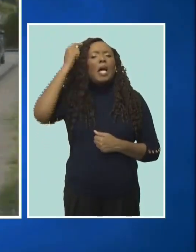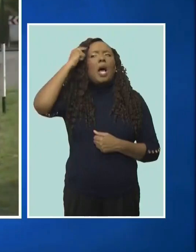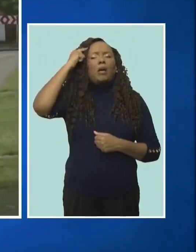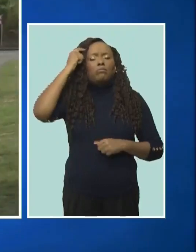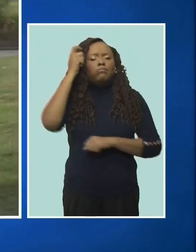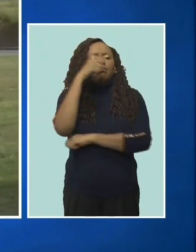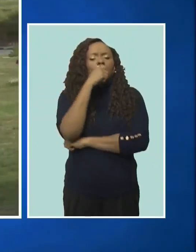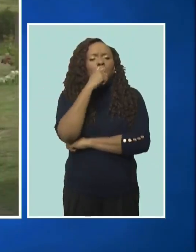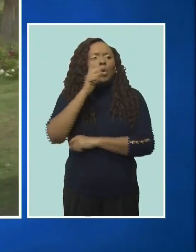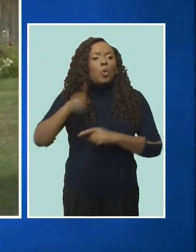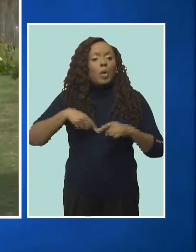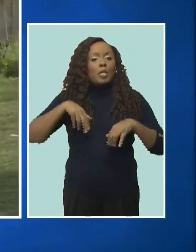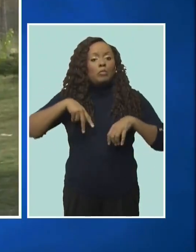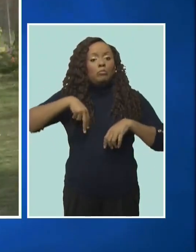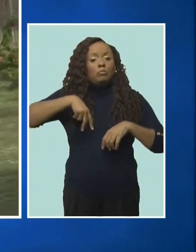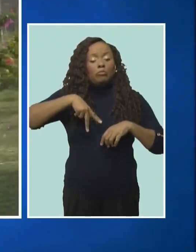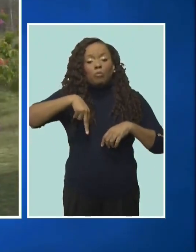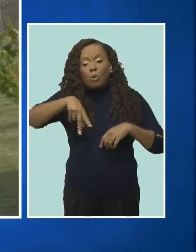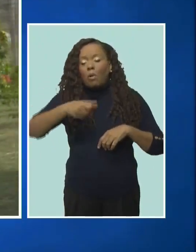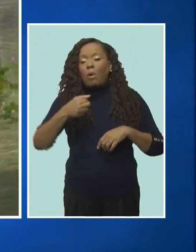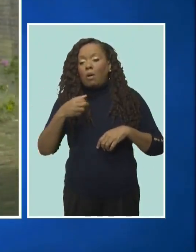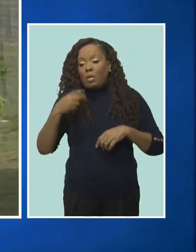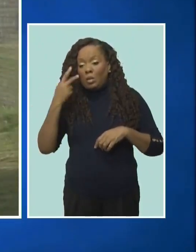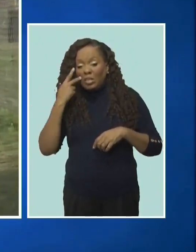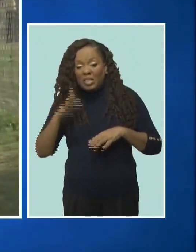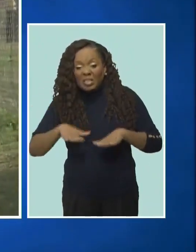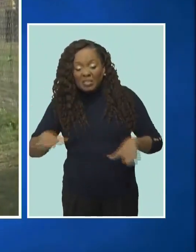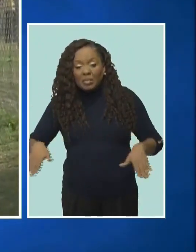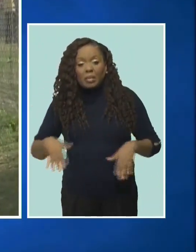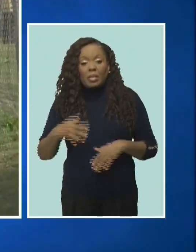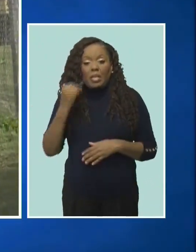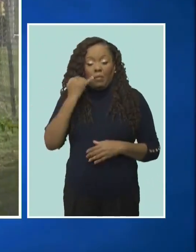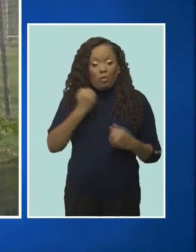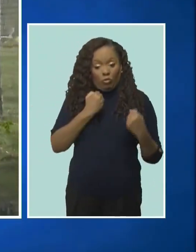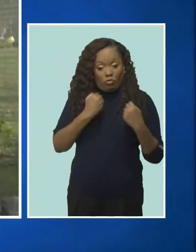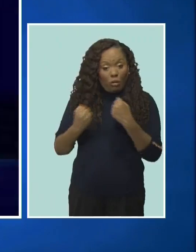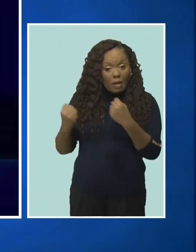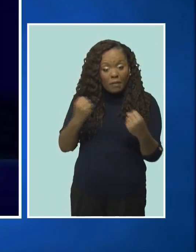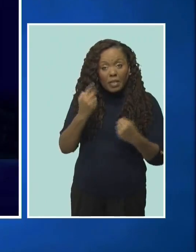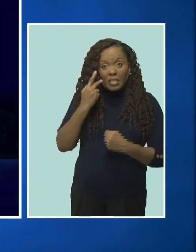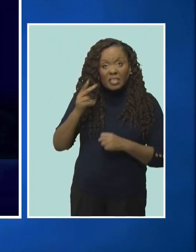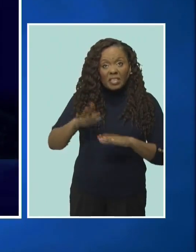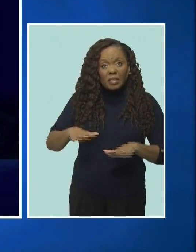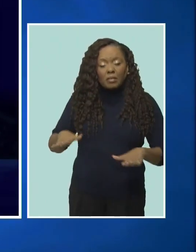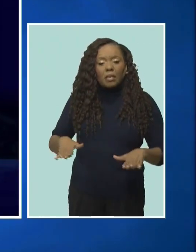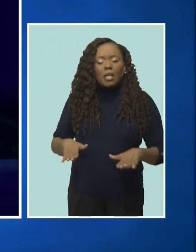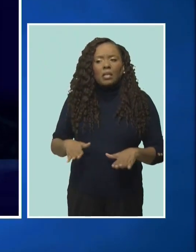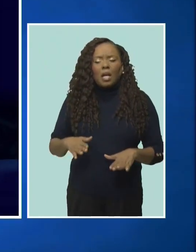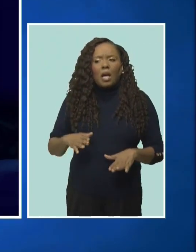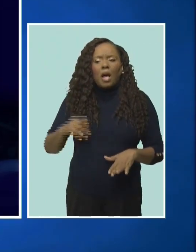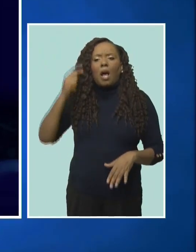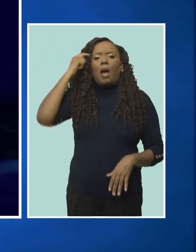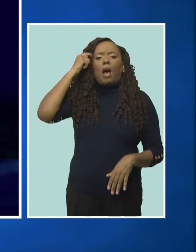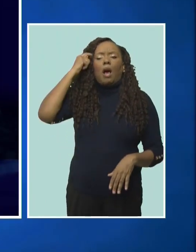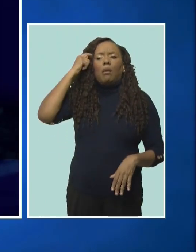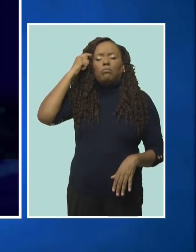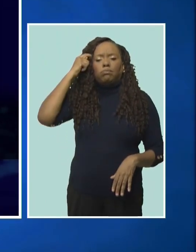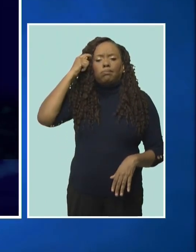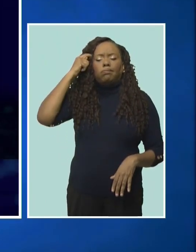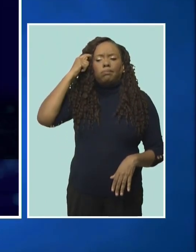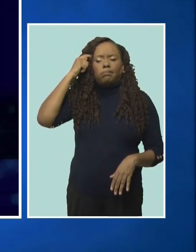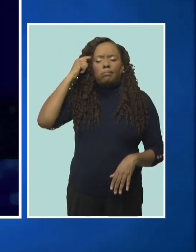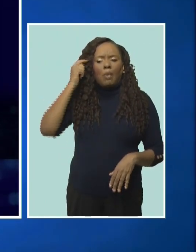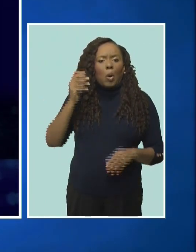in school zones or areas where they see children. Common sense, because if you're in an area like that, around the times when